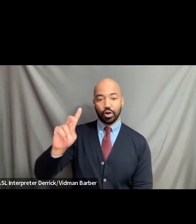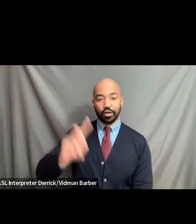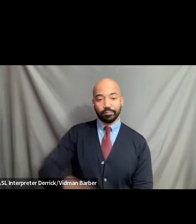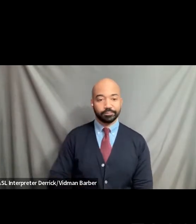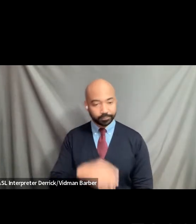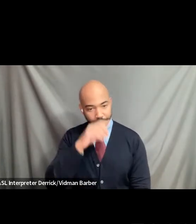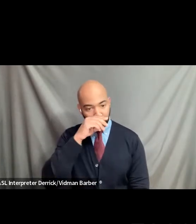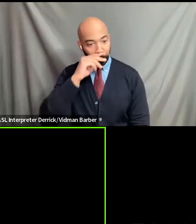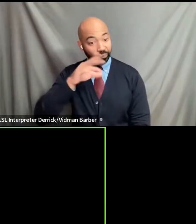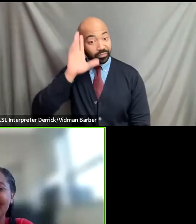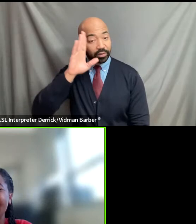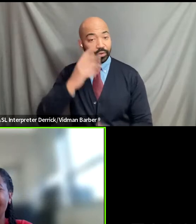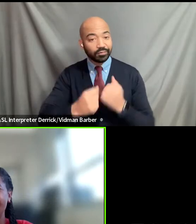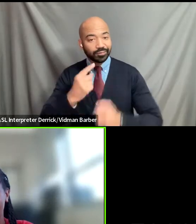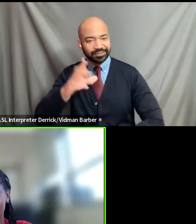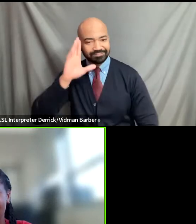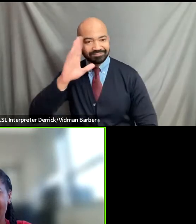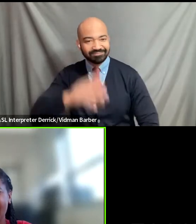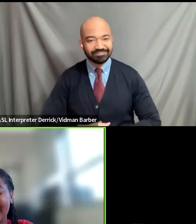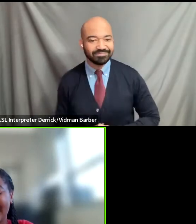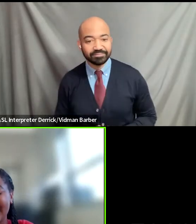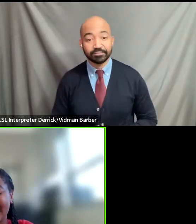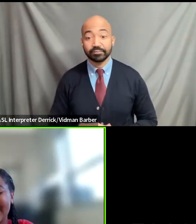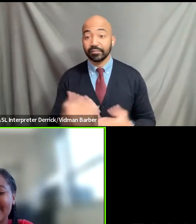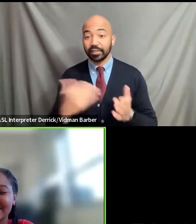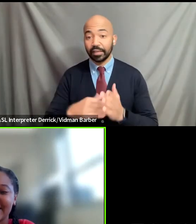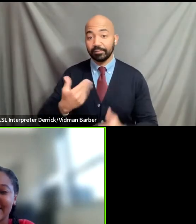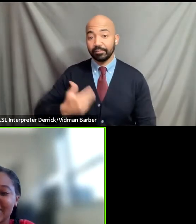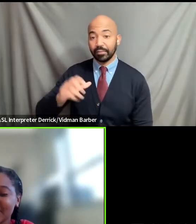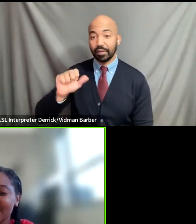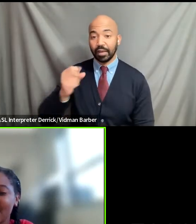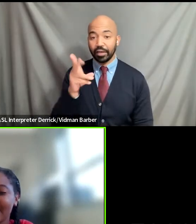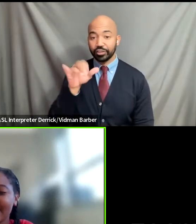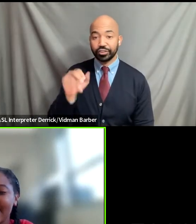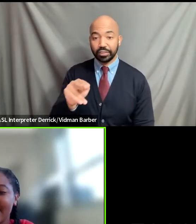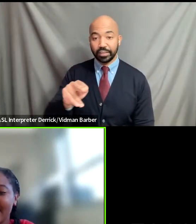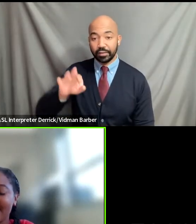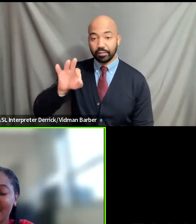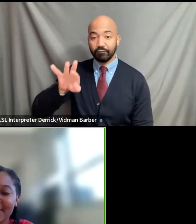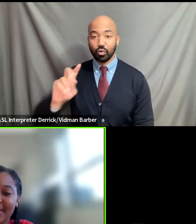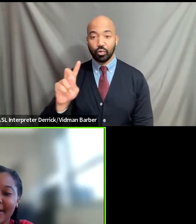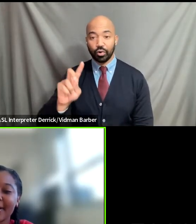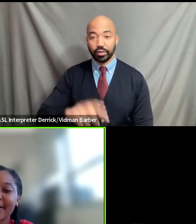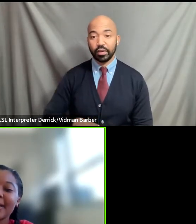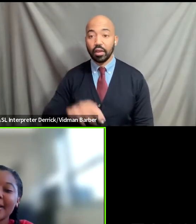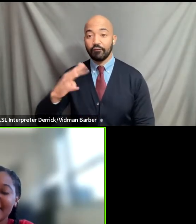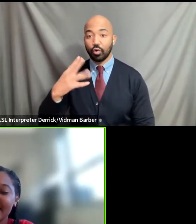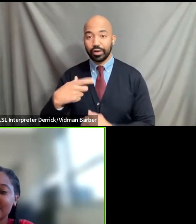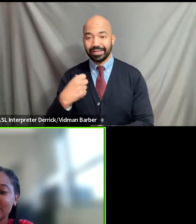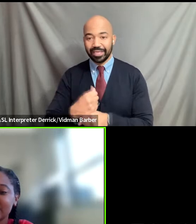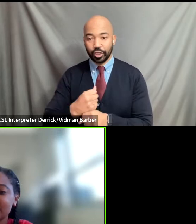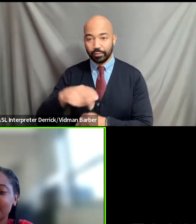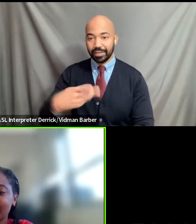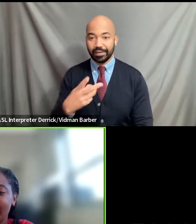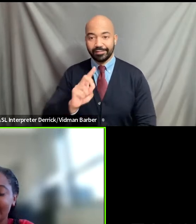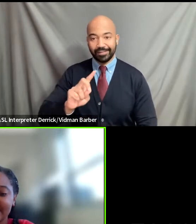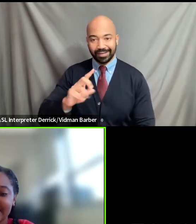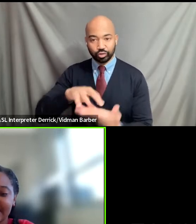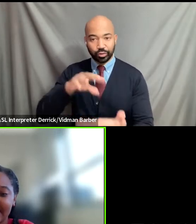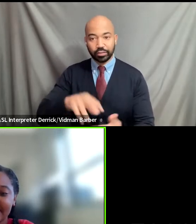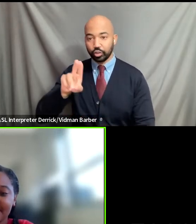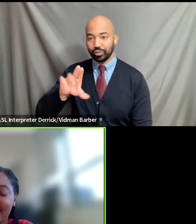Hello, everyone. Once again, my name is Ashlyn Ford. I'm a fourth-year PhD student